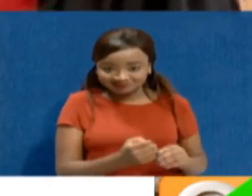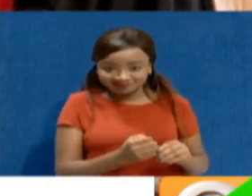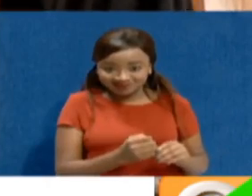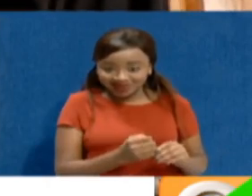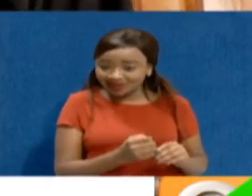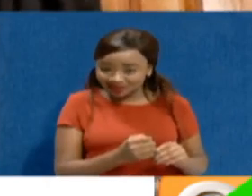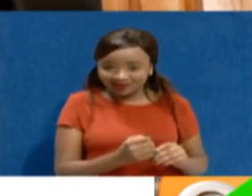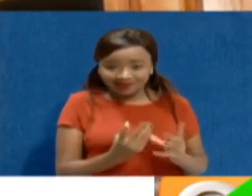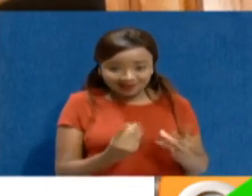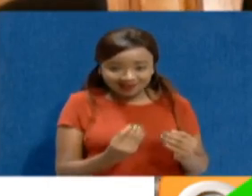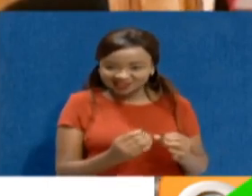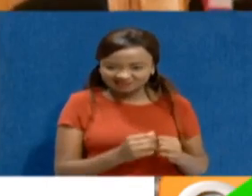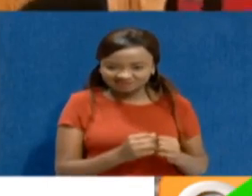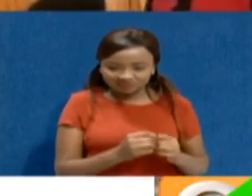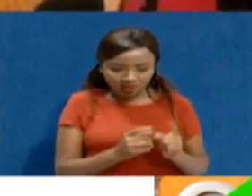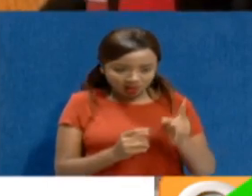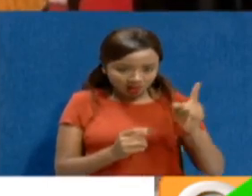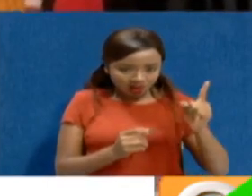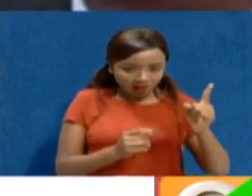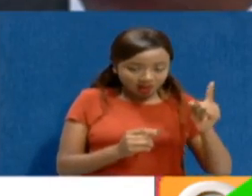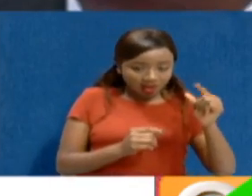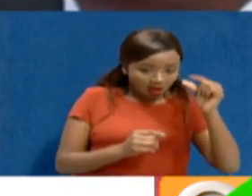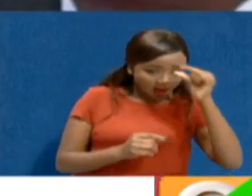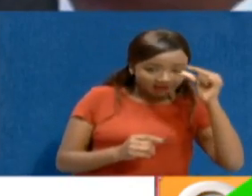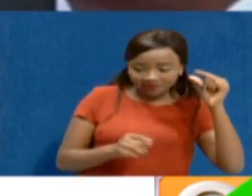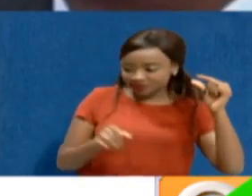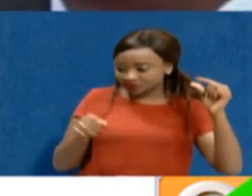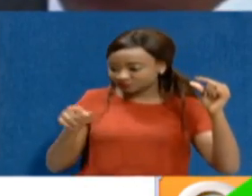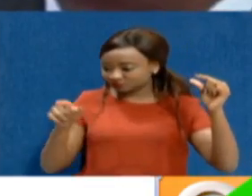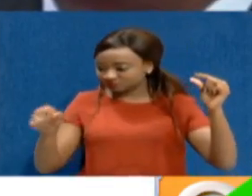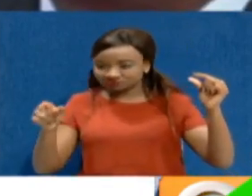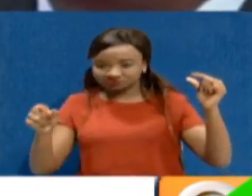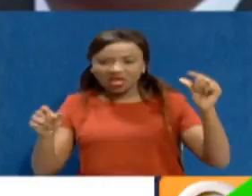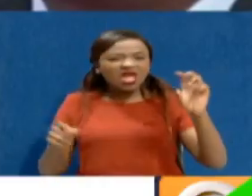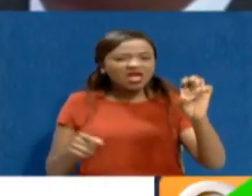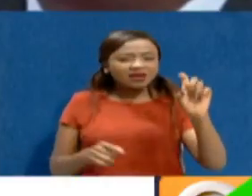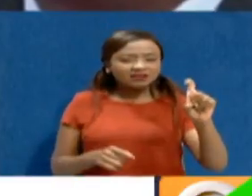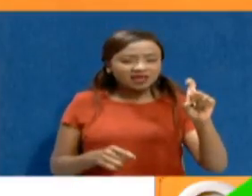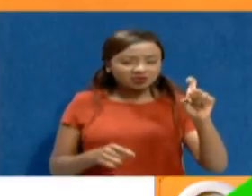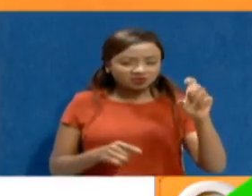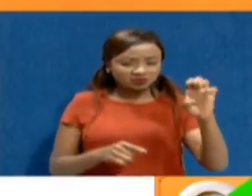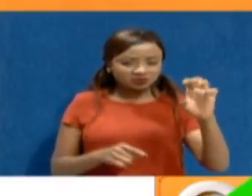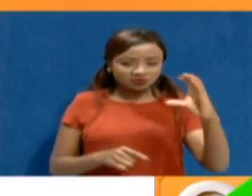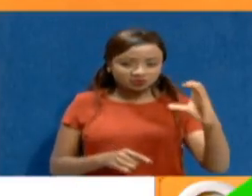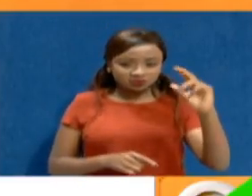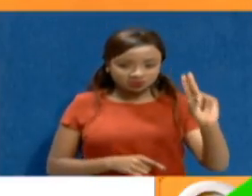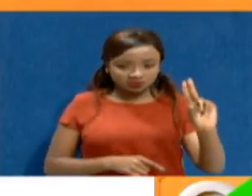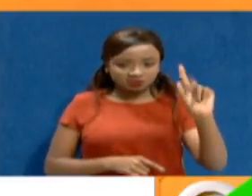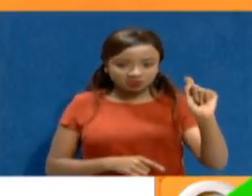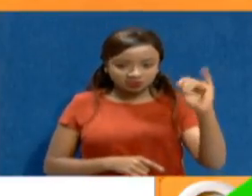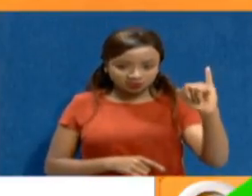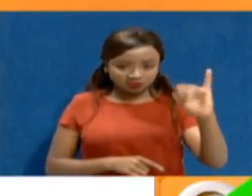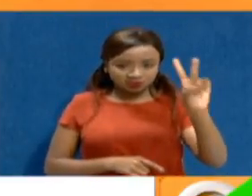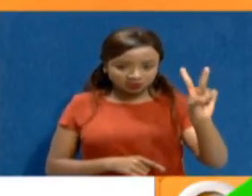marked a turning point in the relationship of that institution and the executive. The president issuing a thinly